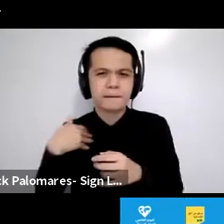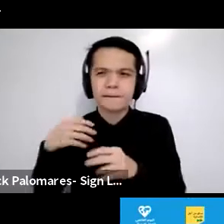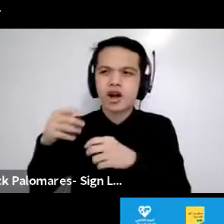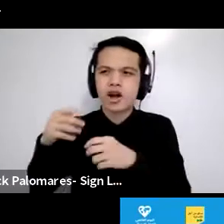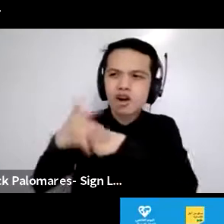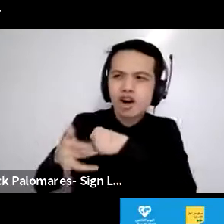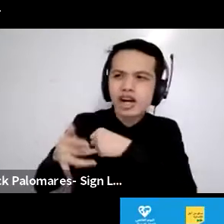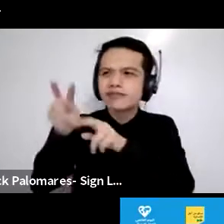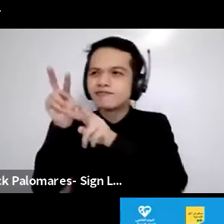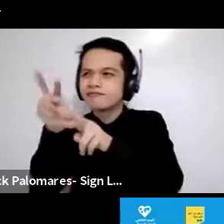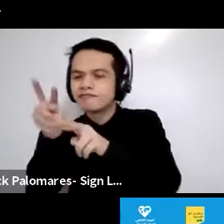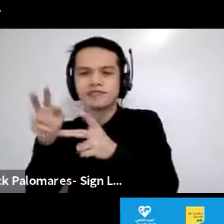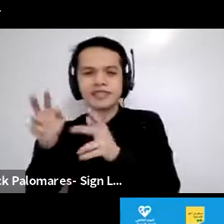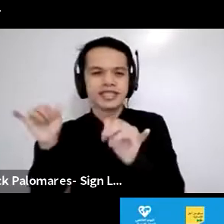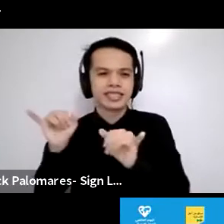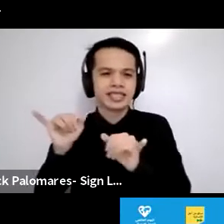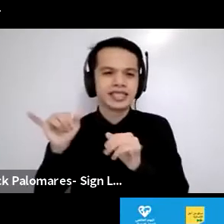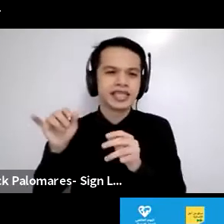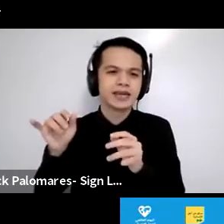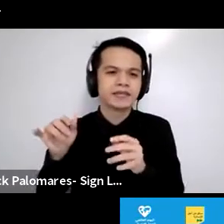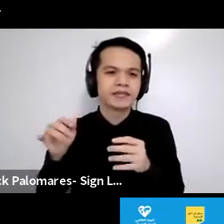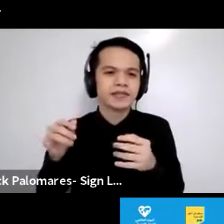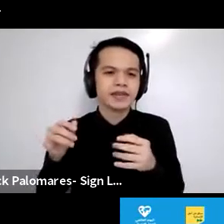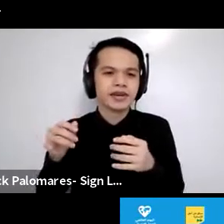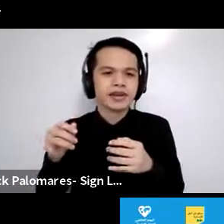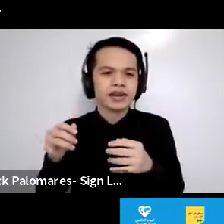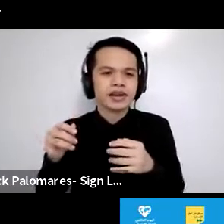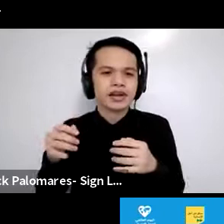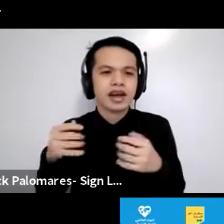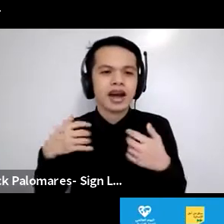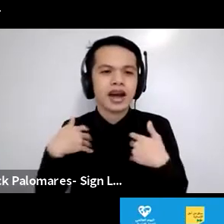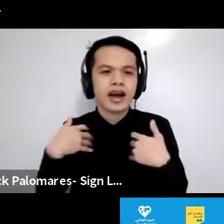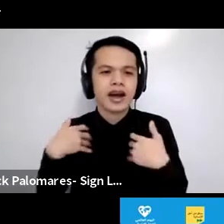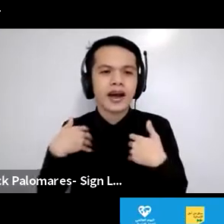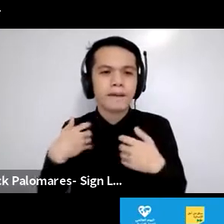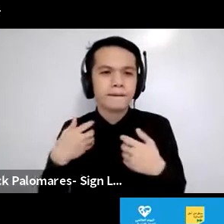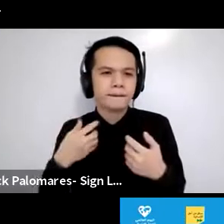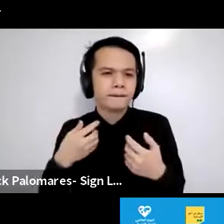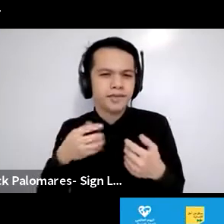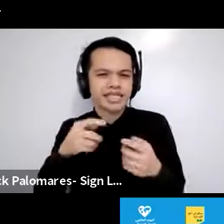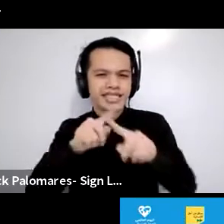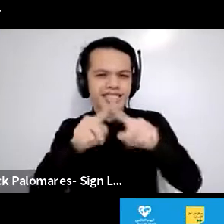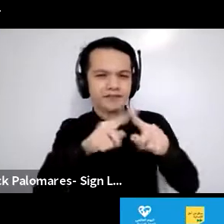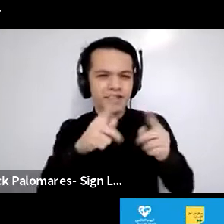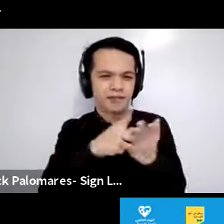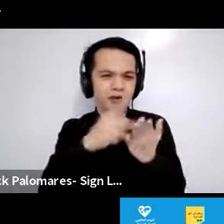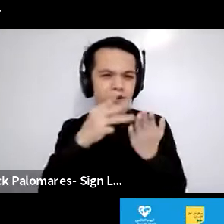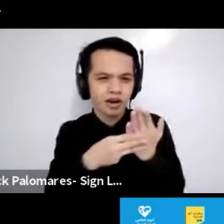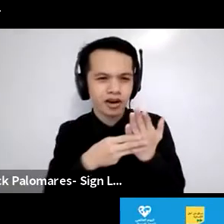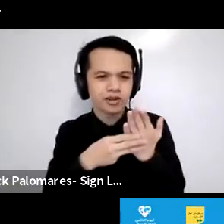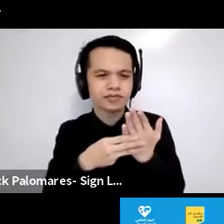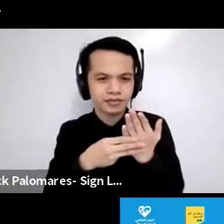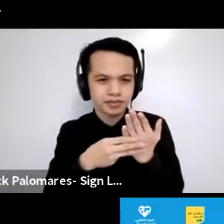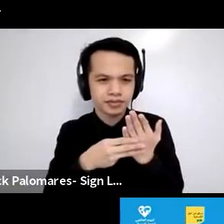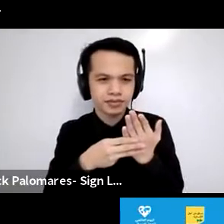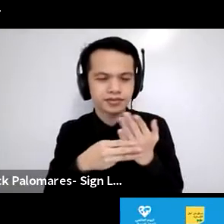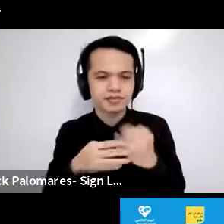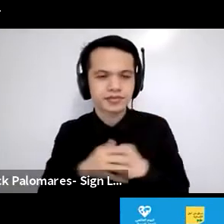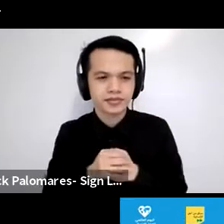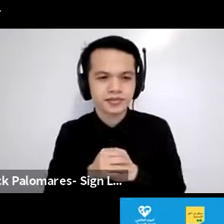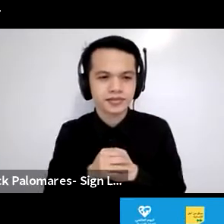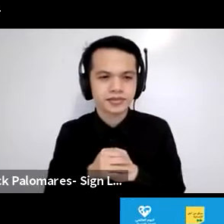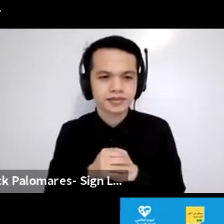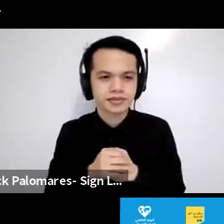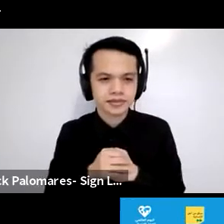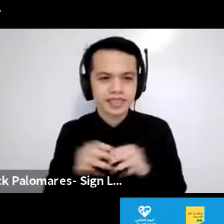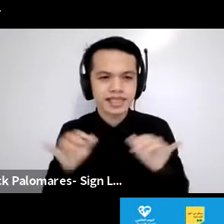identify triggers, disburse cash through financial platforms when these triggers were met. We